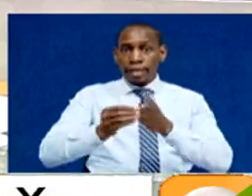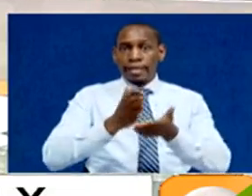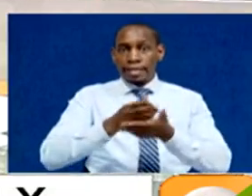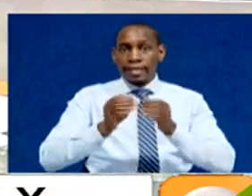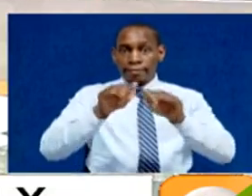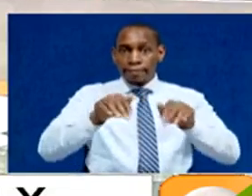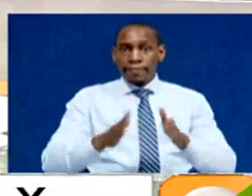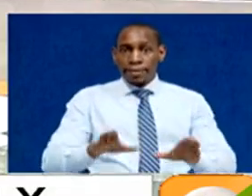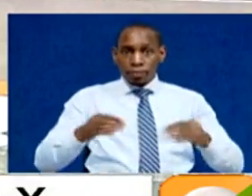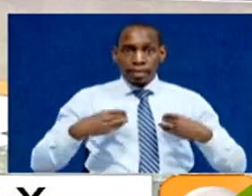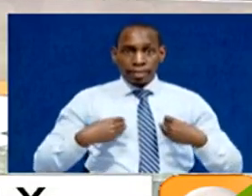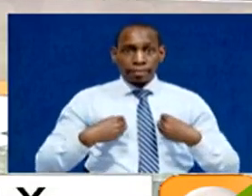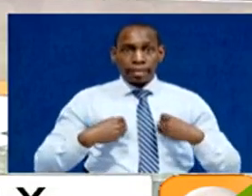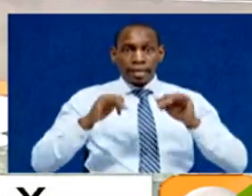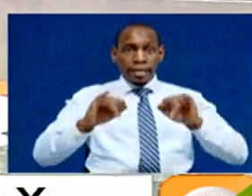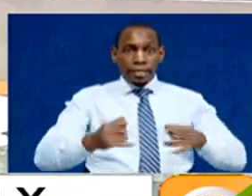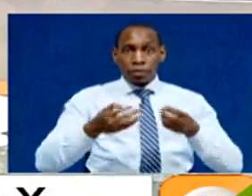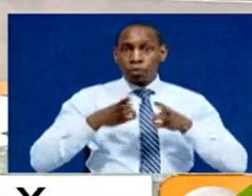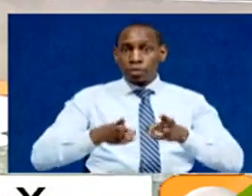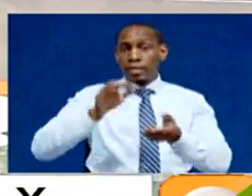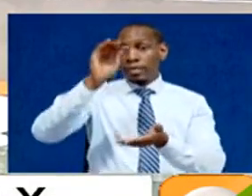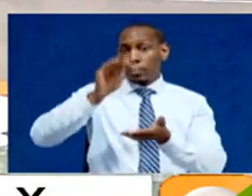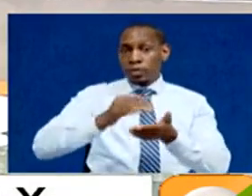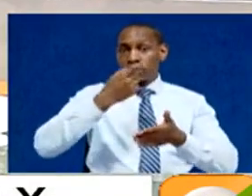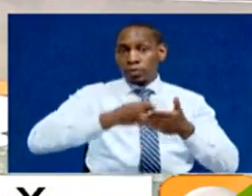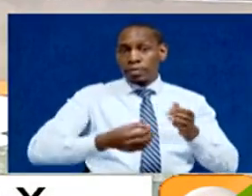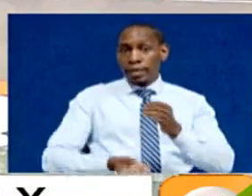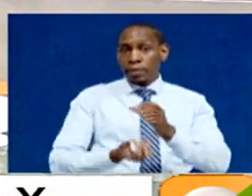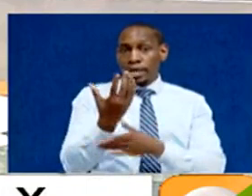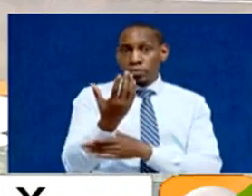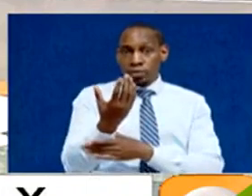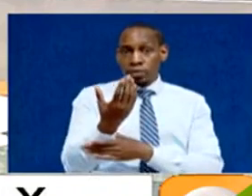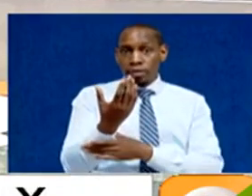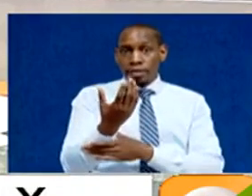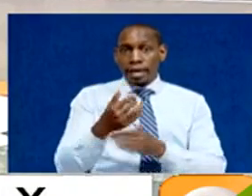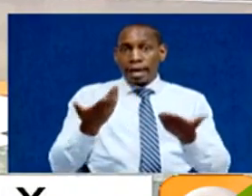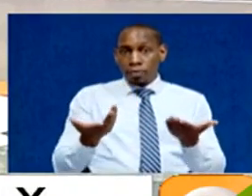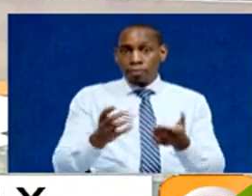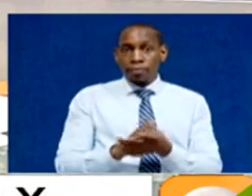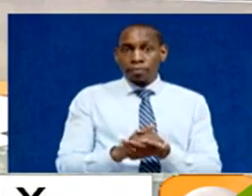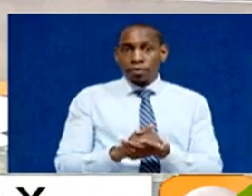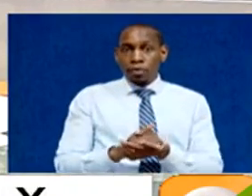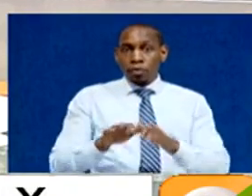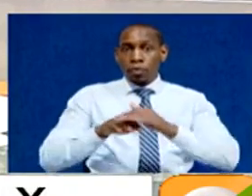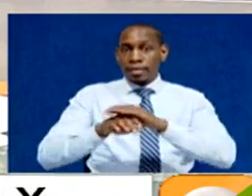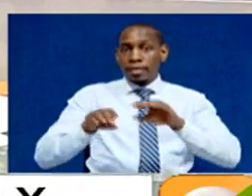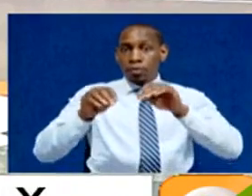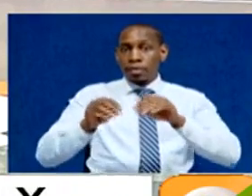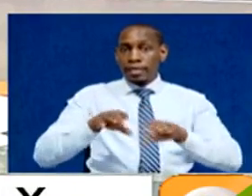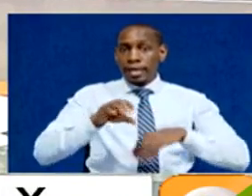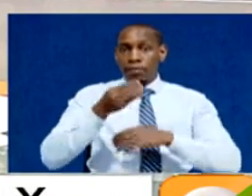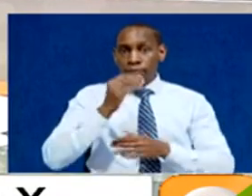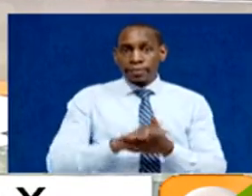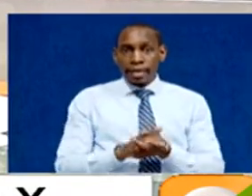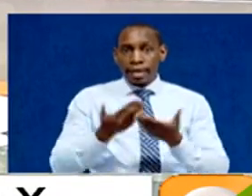some farmers embracing unconventional ways to reduce the cost of production while getting quality animal feeds. One of those